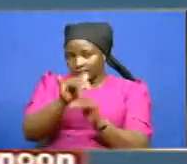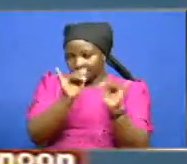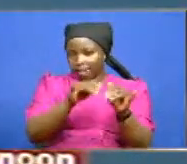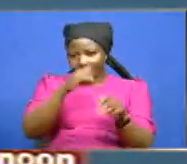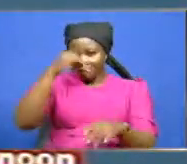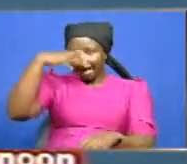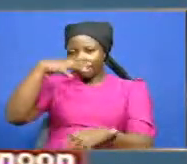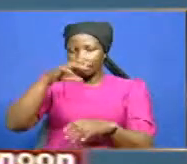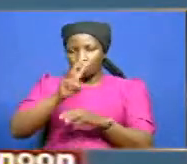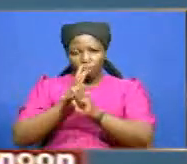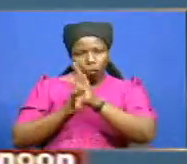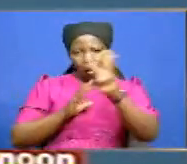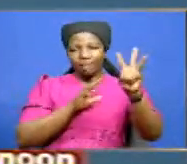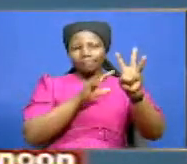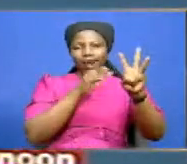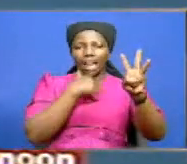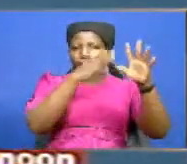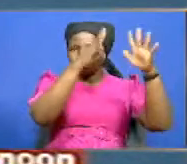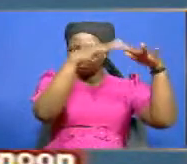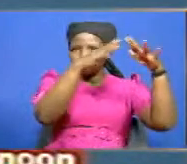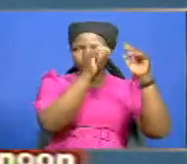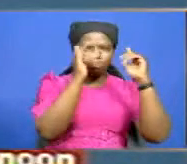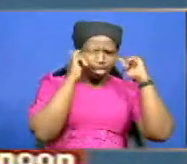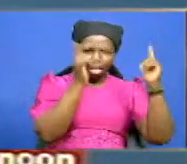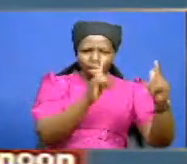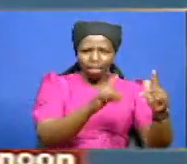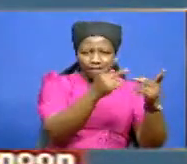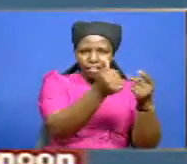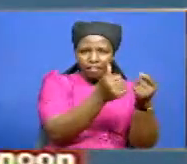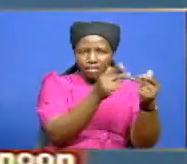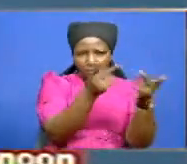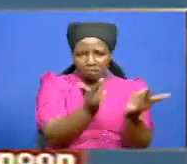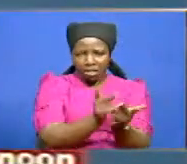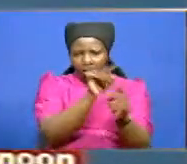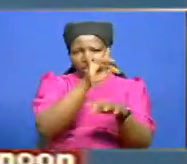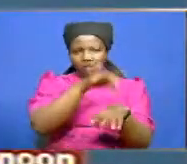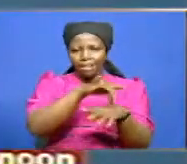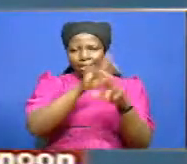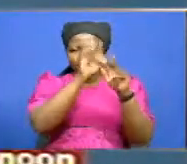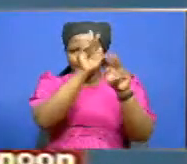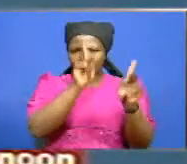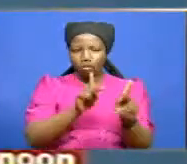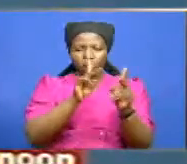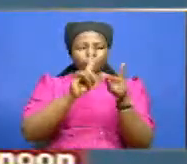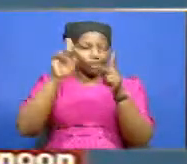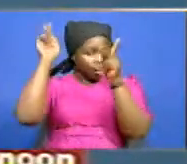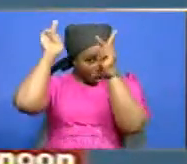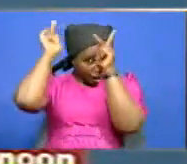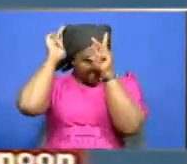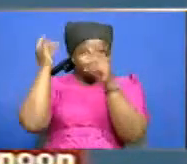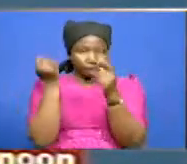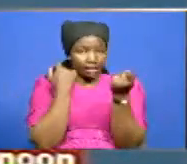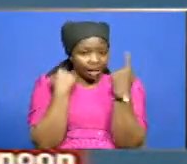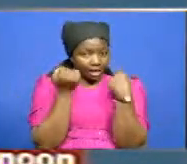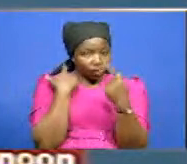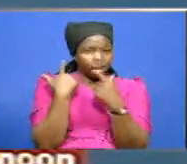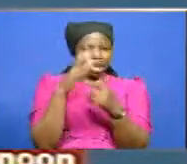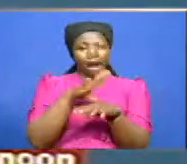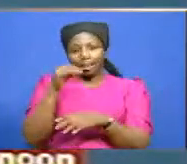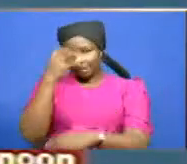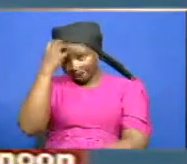western sector will experience showers accompanied by thunderstorms over a few places, and this will affect Kisumu, Kakamega, Kericho and Kitale. The